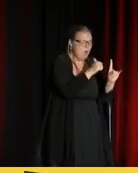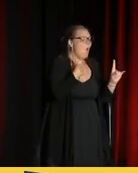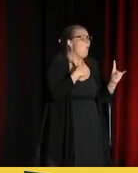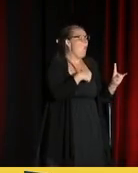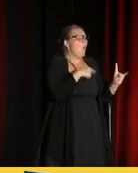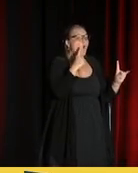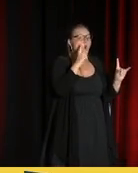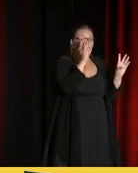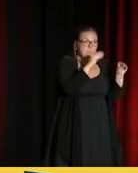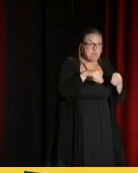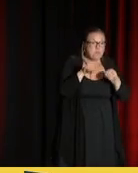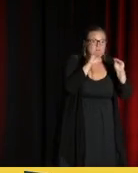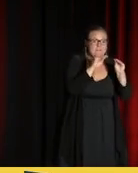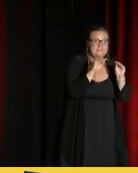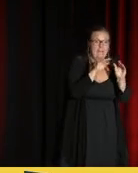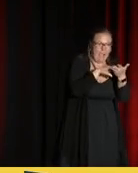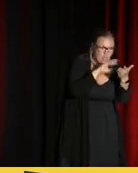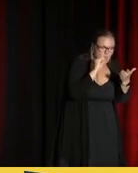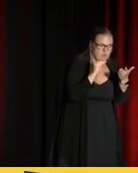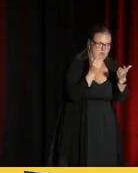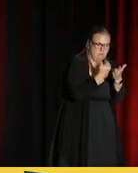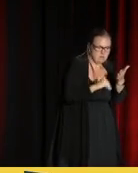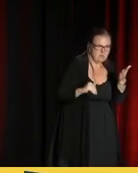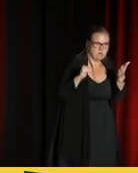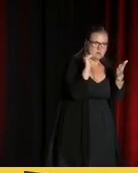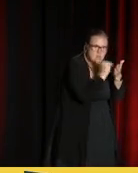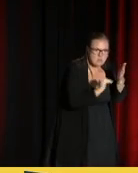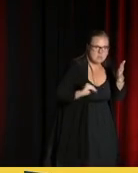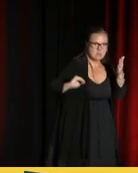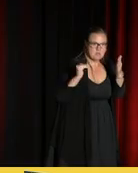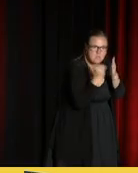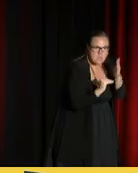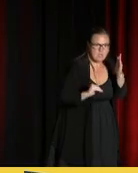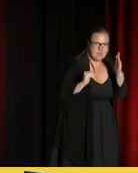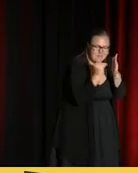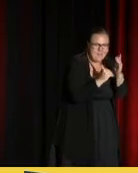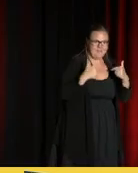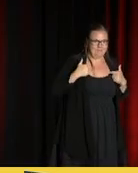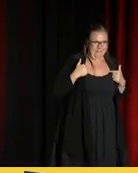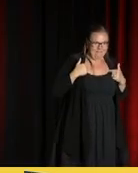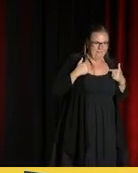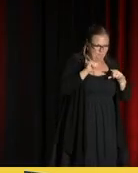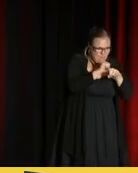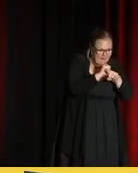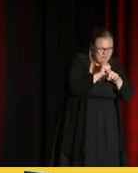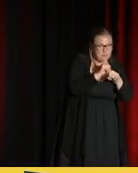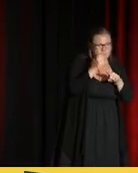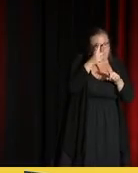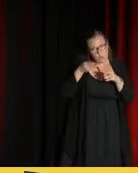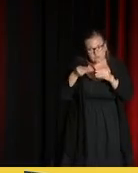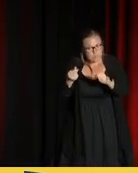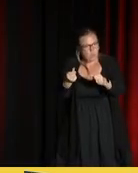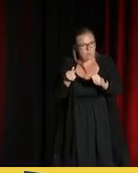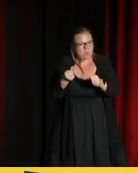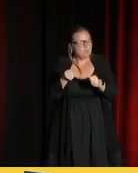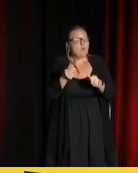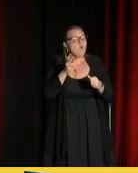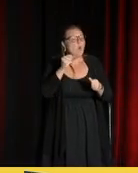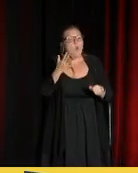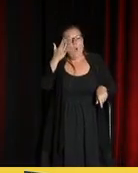on the movements to that trick over and over and over and over again. Not to those smooth, just to when I can do